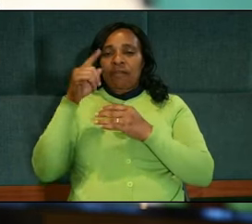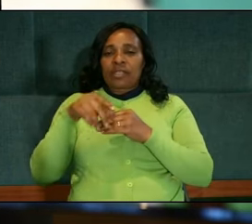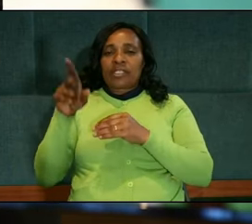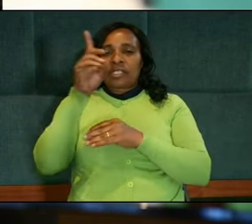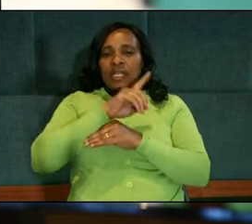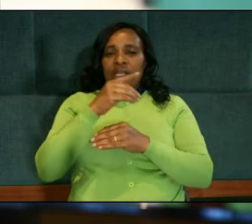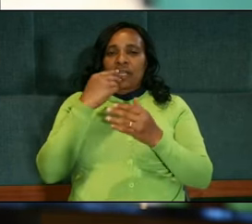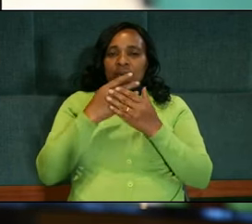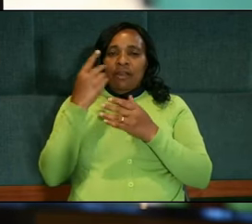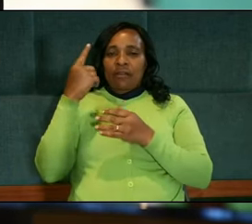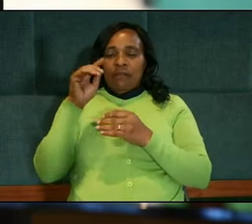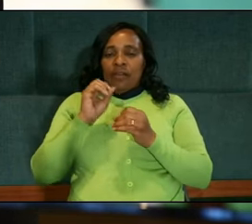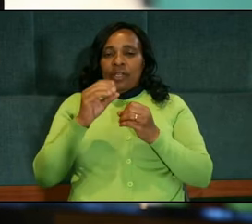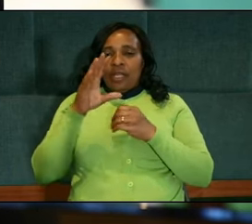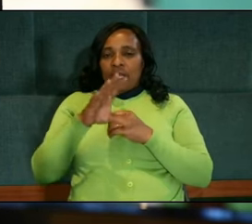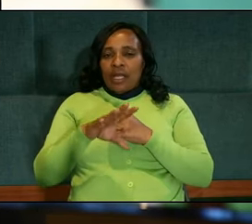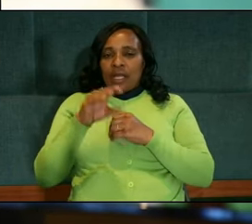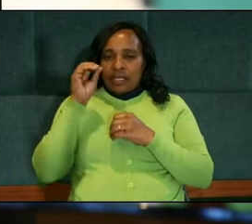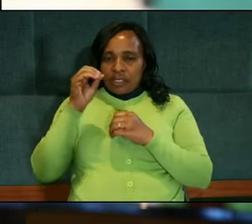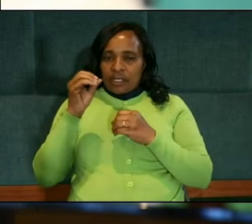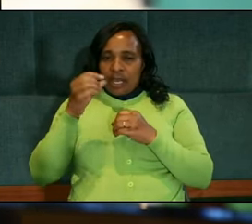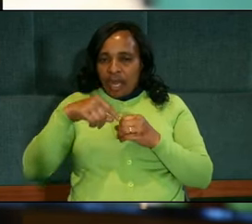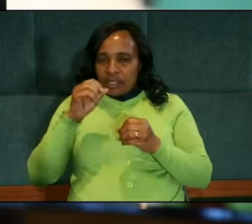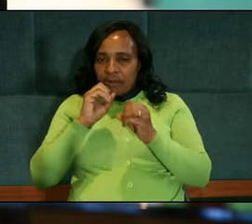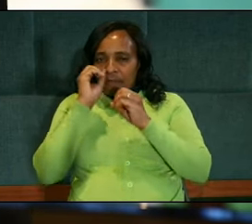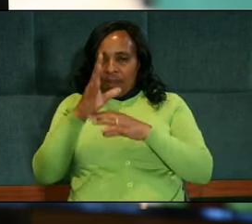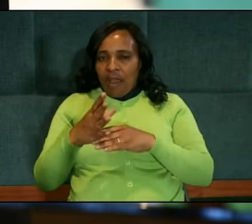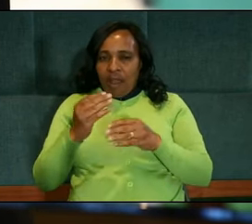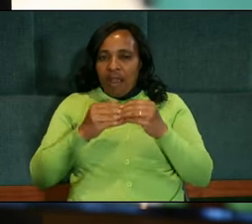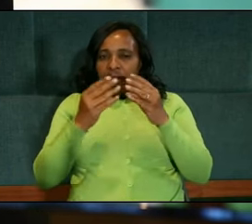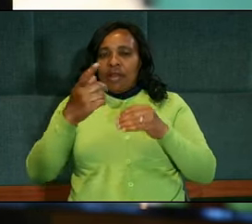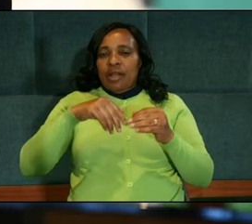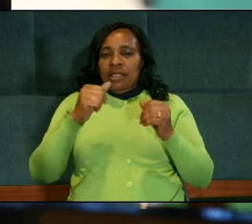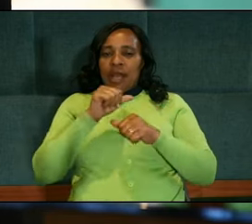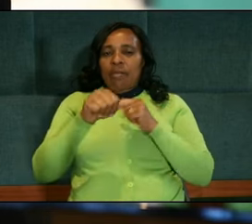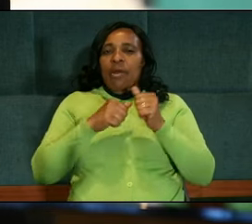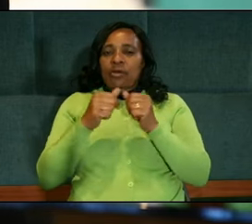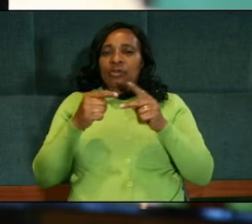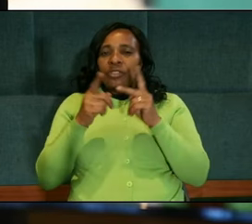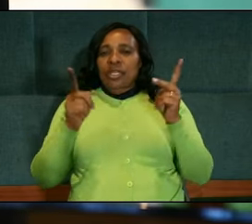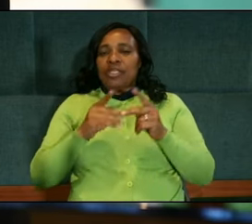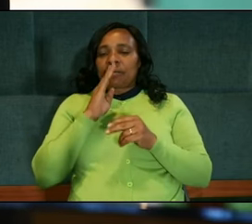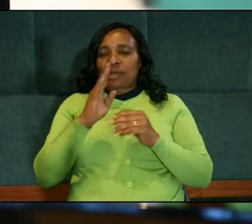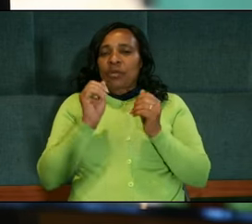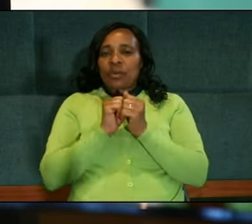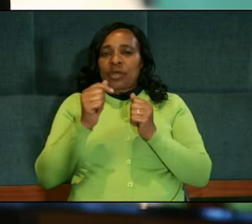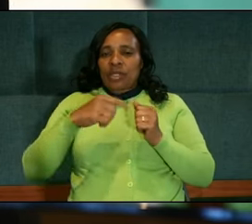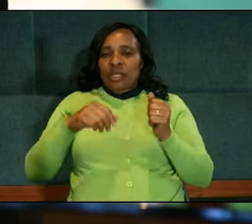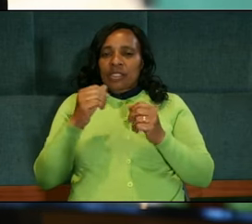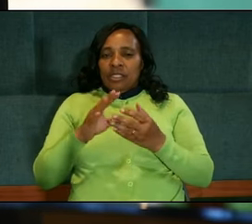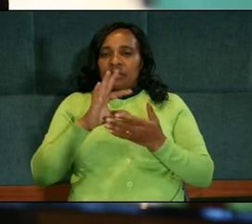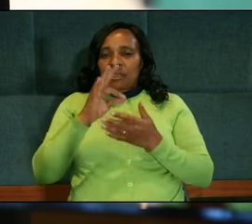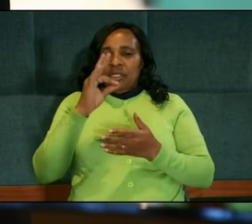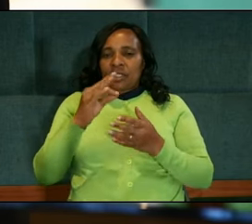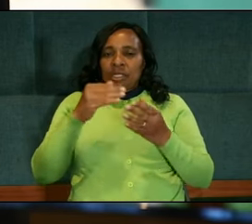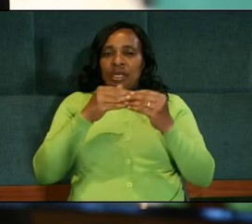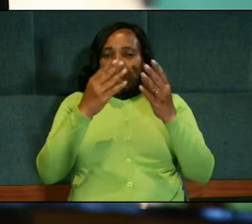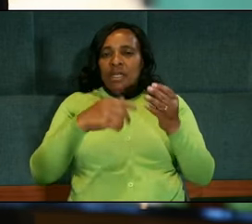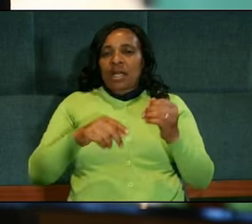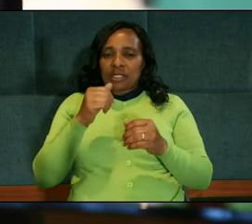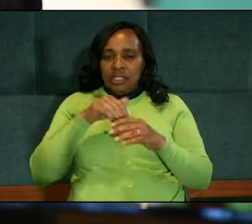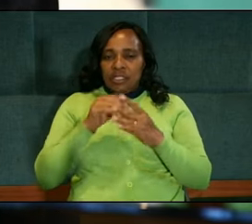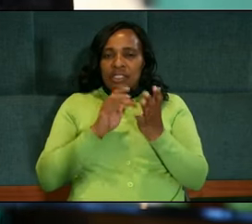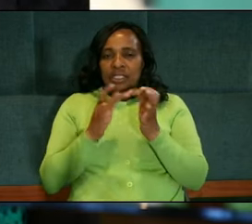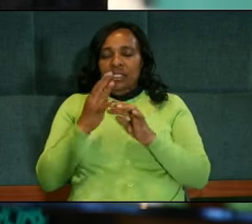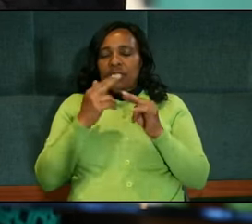you for being with us this far. Thank you for guiding us and protecting us. As we're about to start, please be with us. May your spirit guide us. In Jesus' name I pray